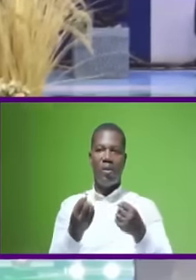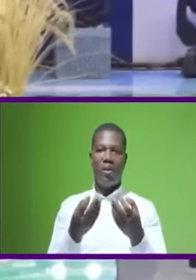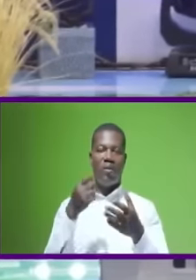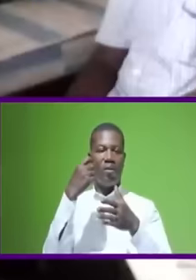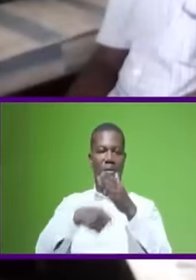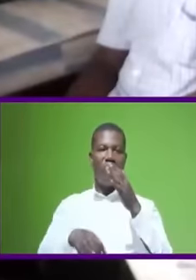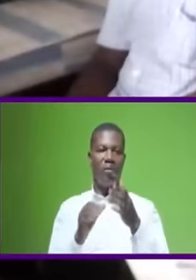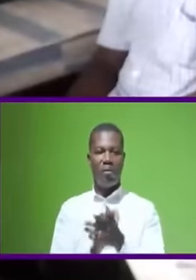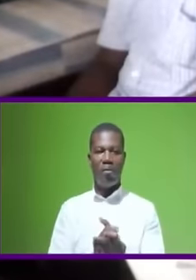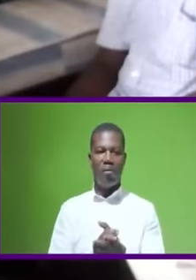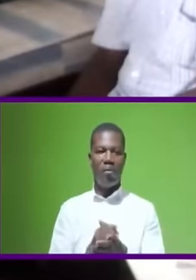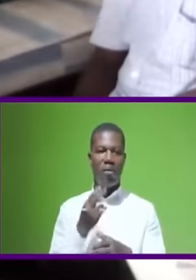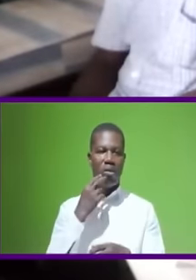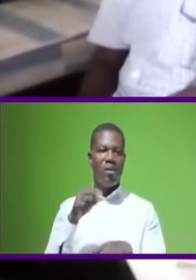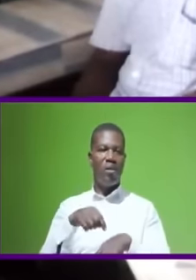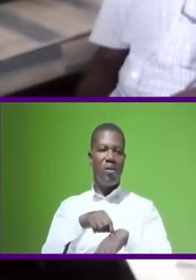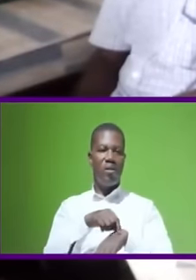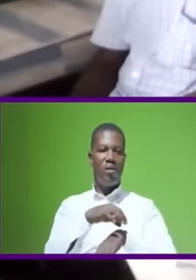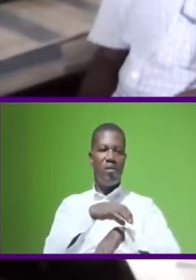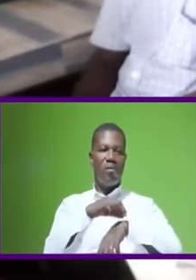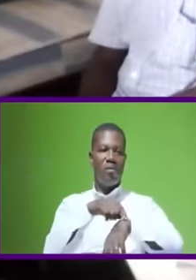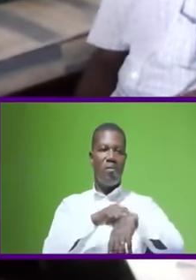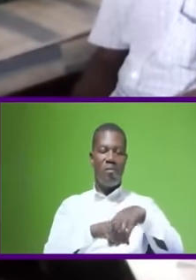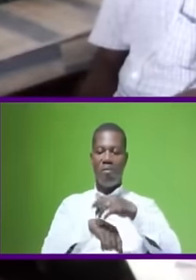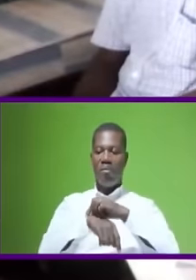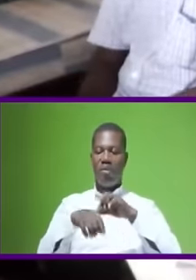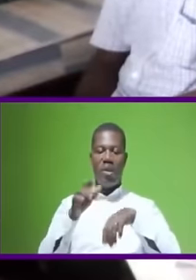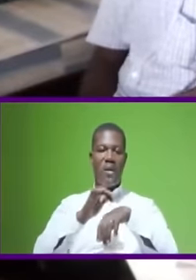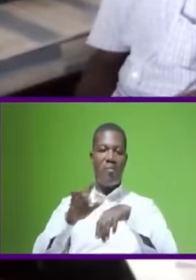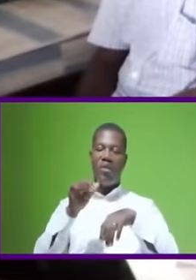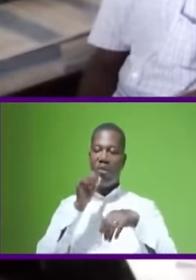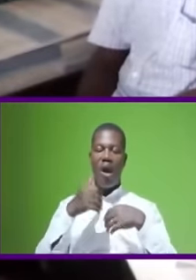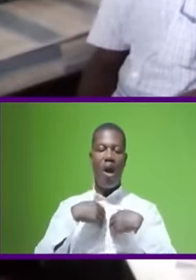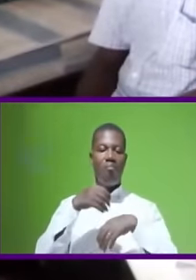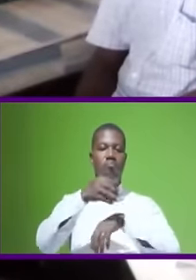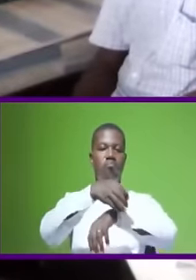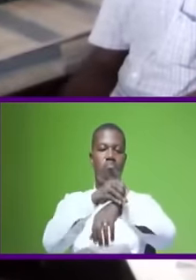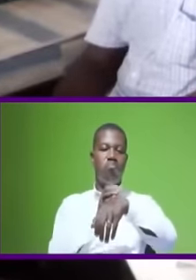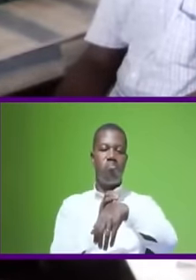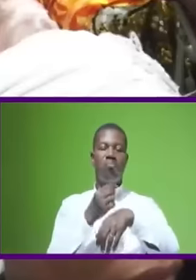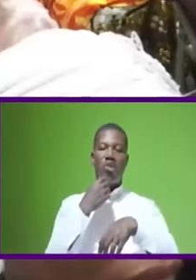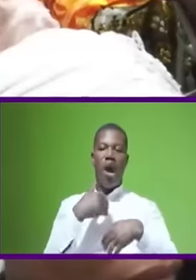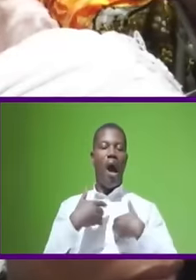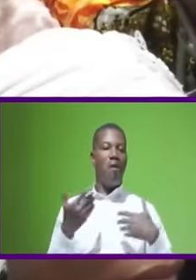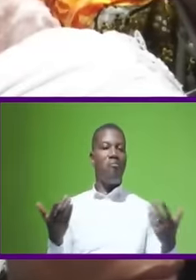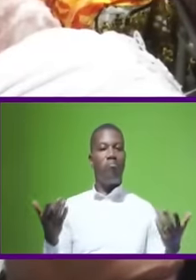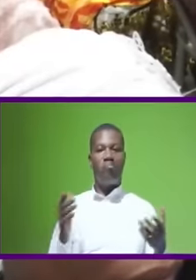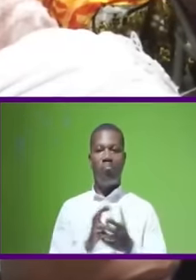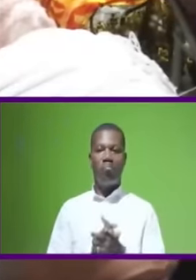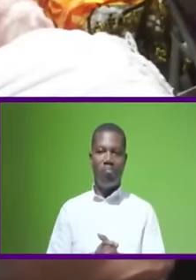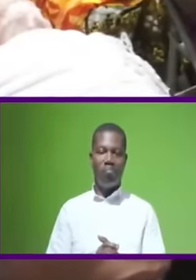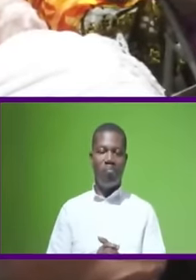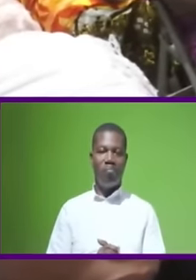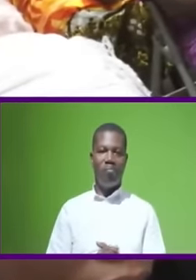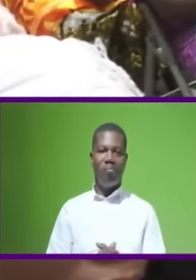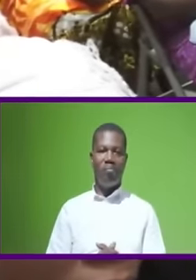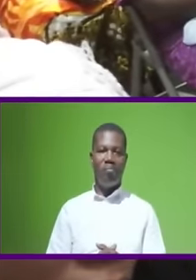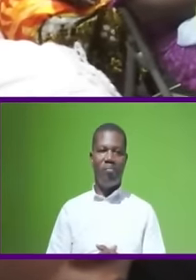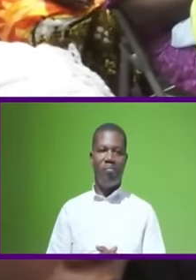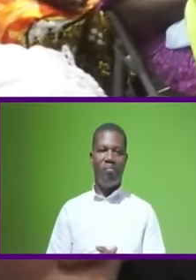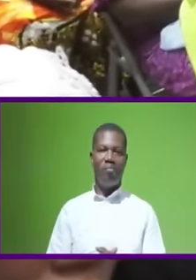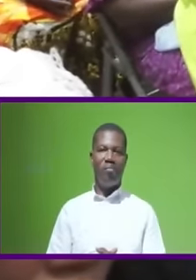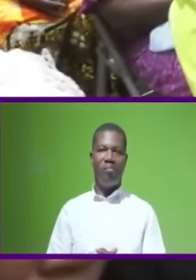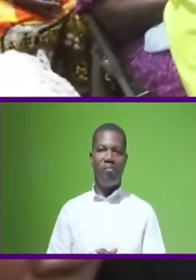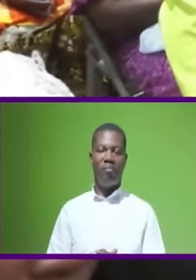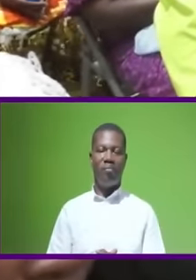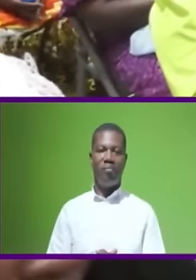Yes. Someone that this CEO sum of money has been brought to my feet. Why don't I